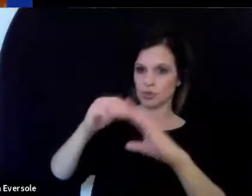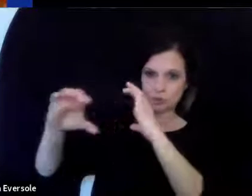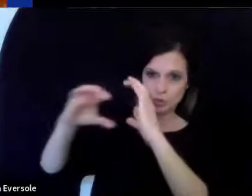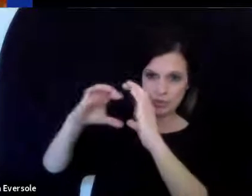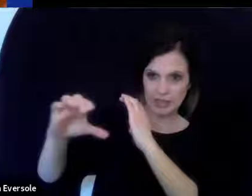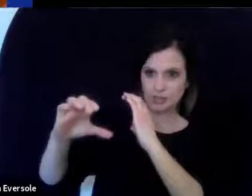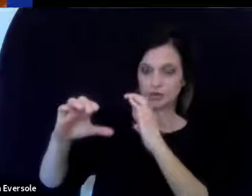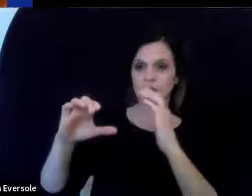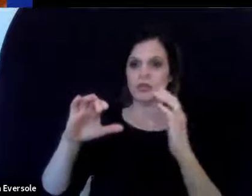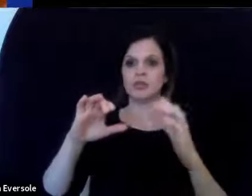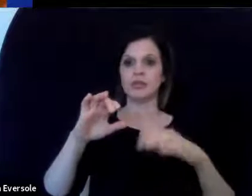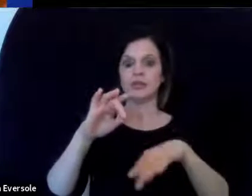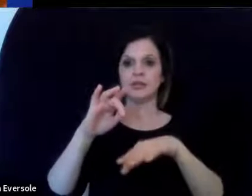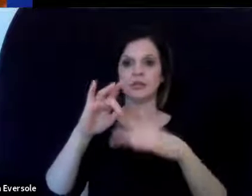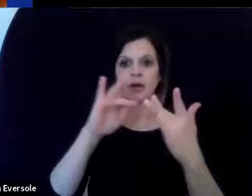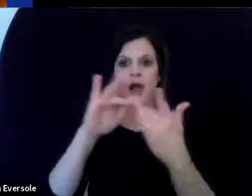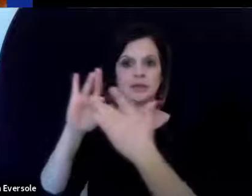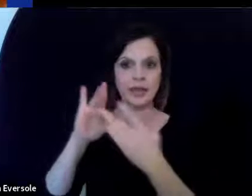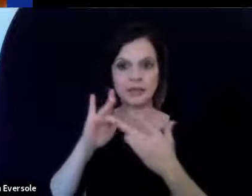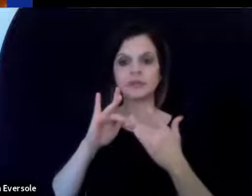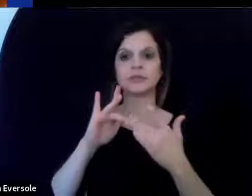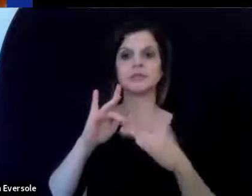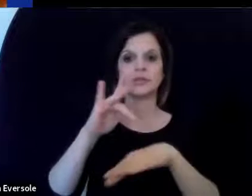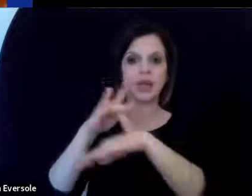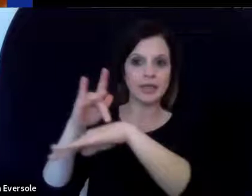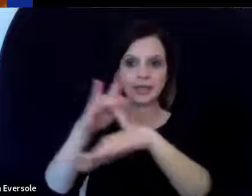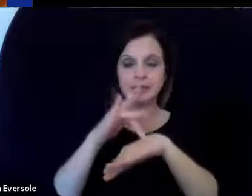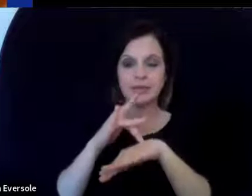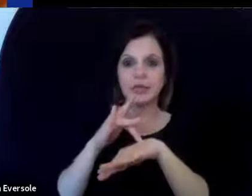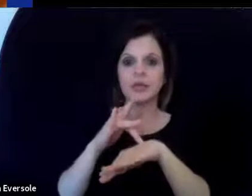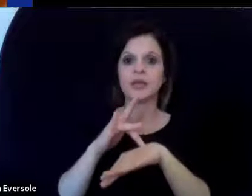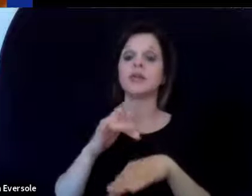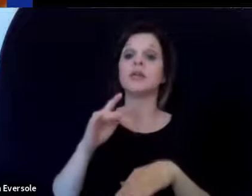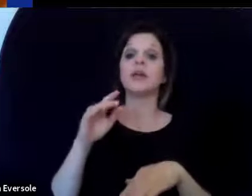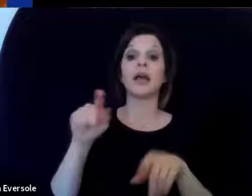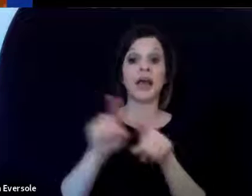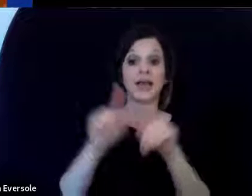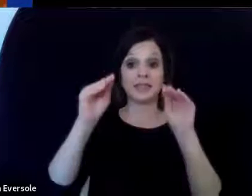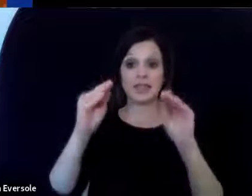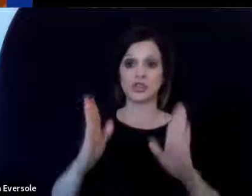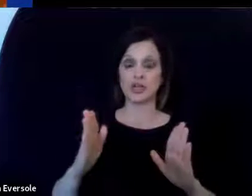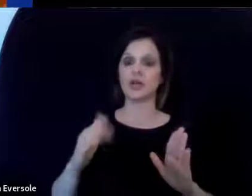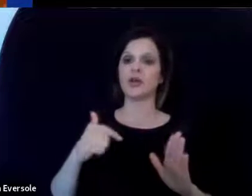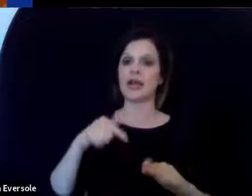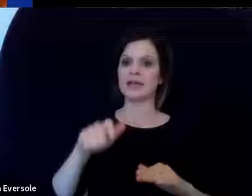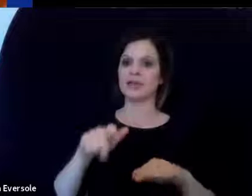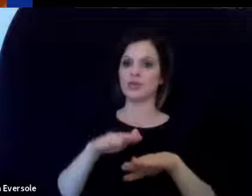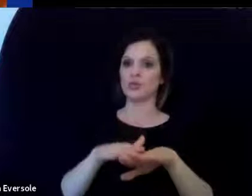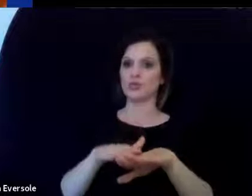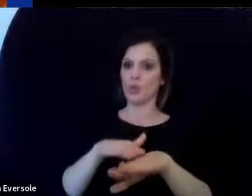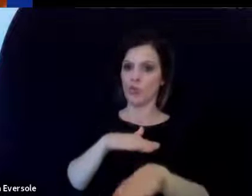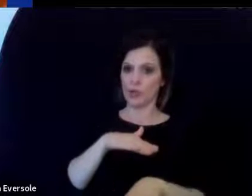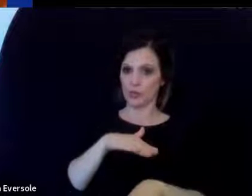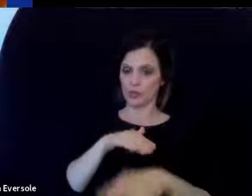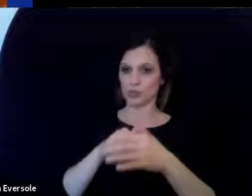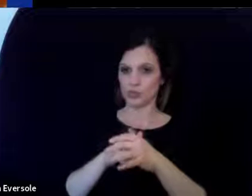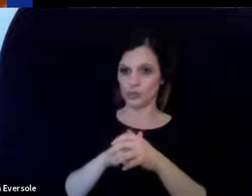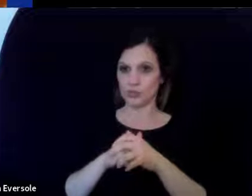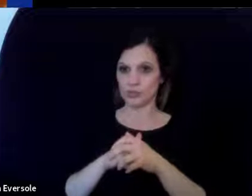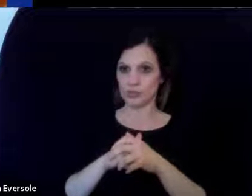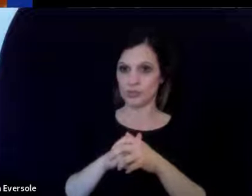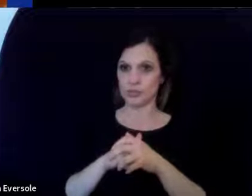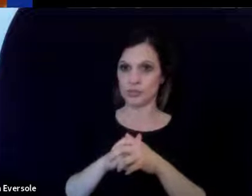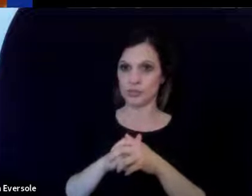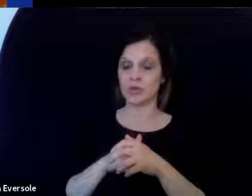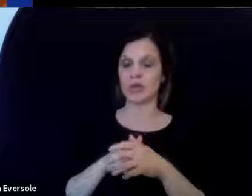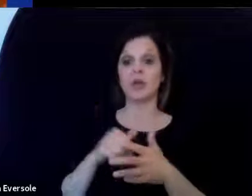going to be really important that you slow down your teaching. I often say it's the journey to get to the classroom that's almost